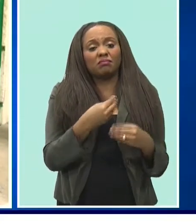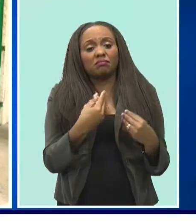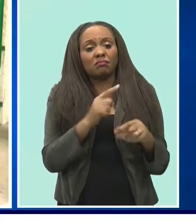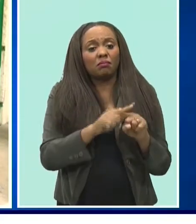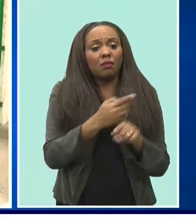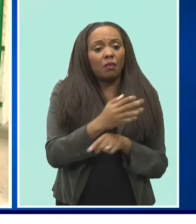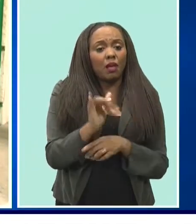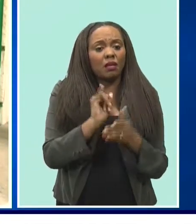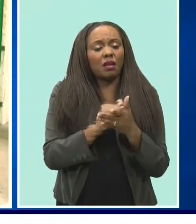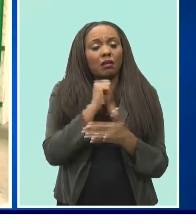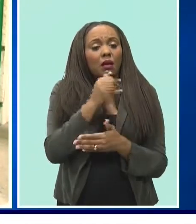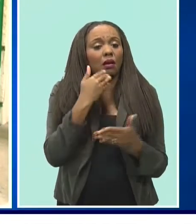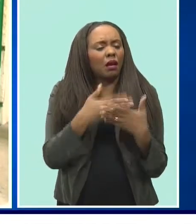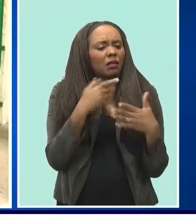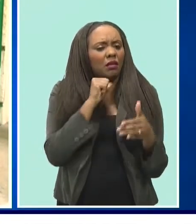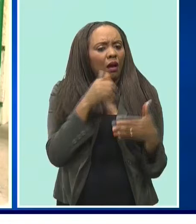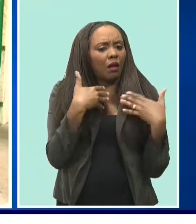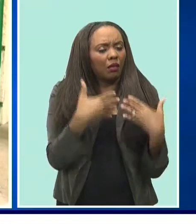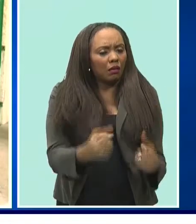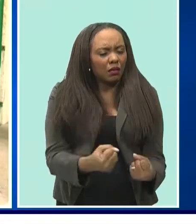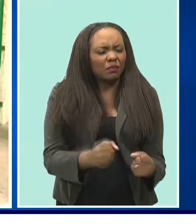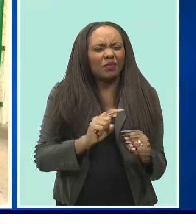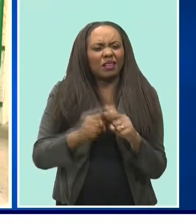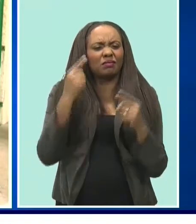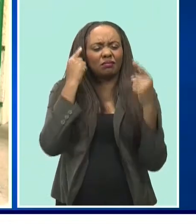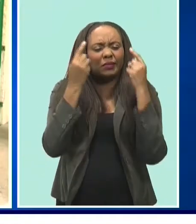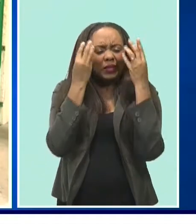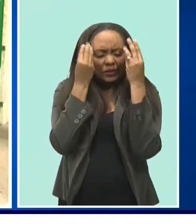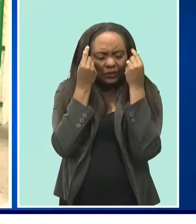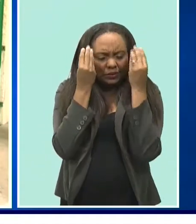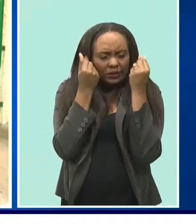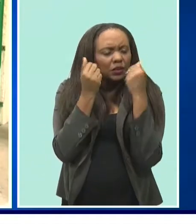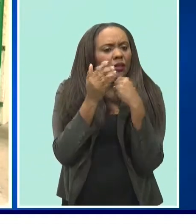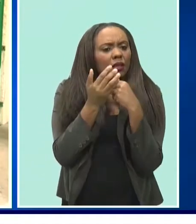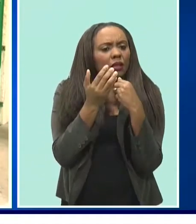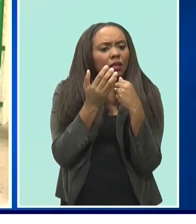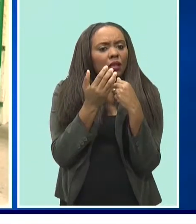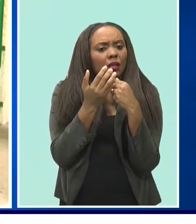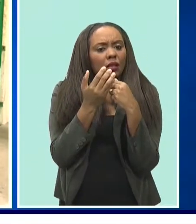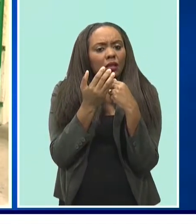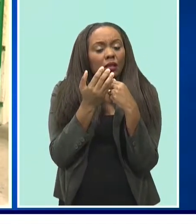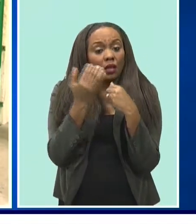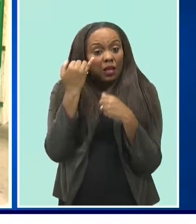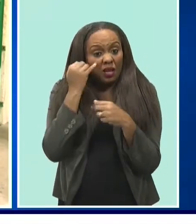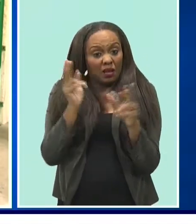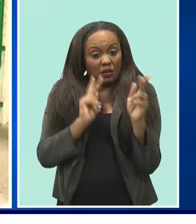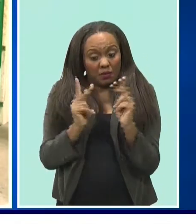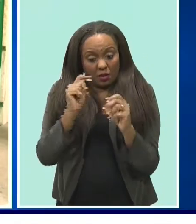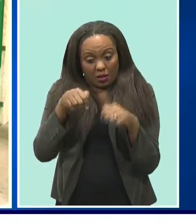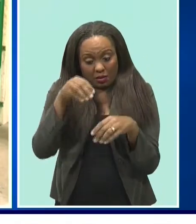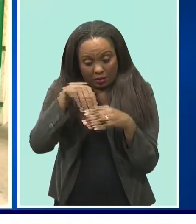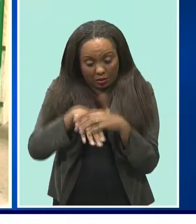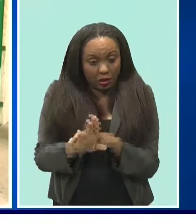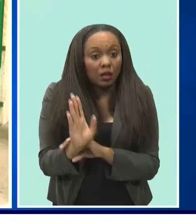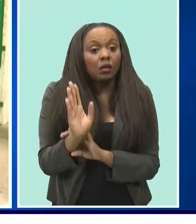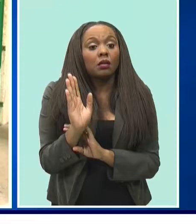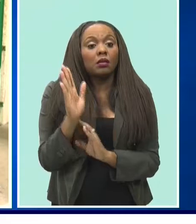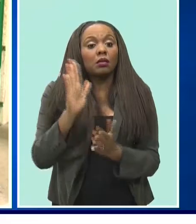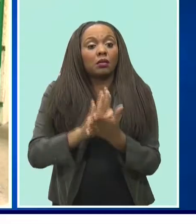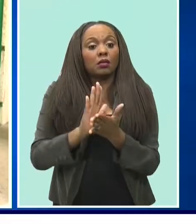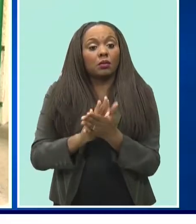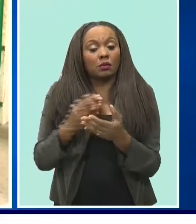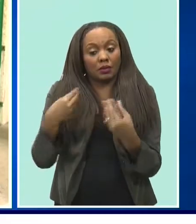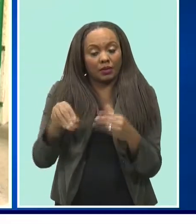policy in place where this is not allowed, think about it. Are people allowed inside the schools selling cigarettes to adults?